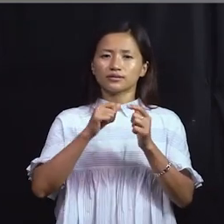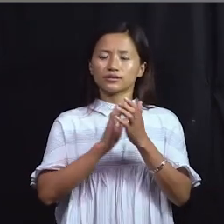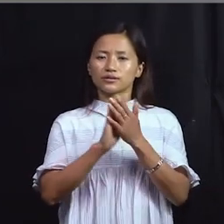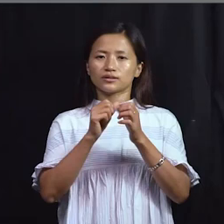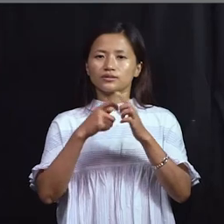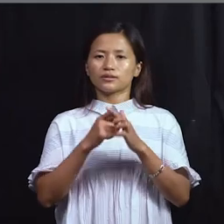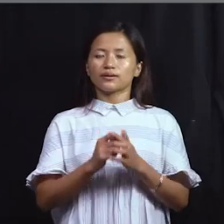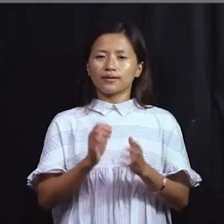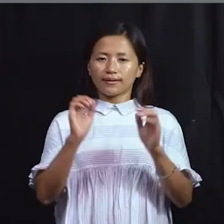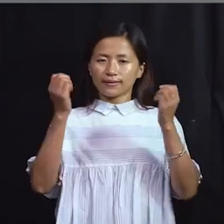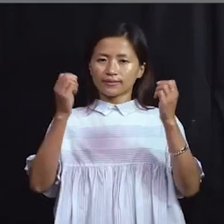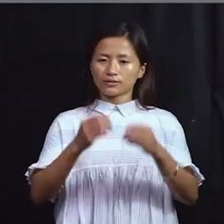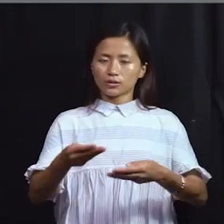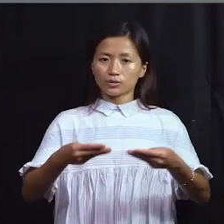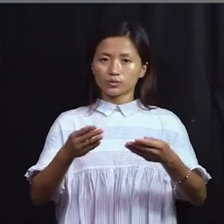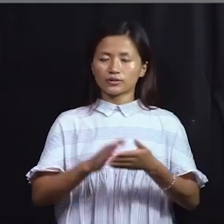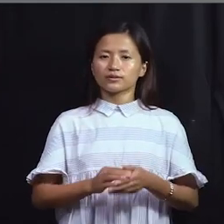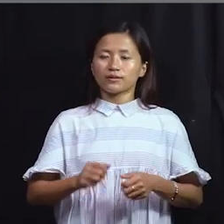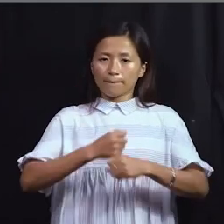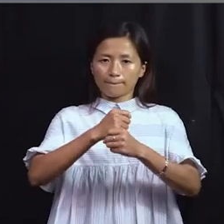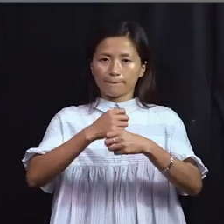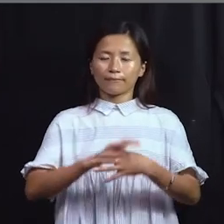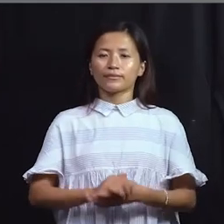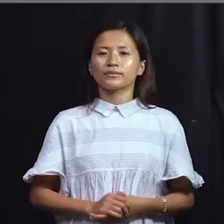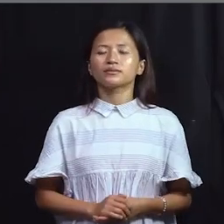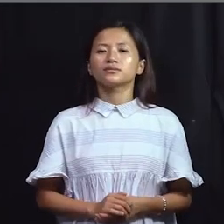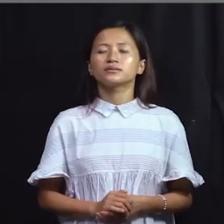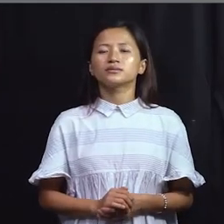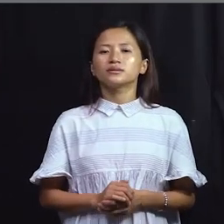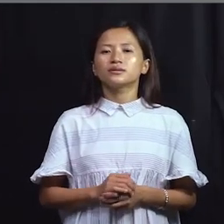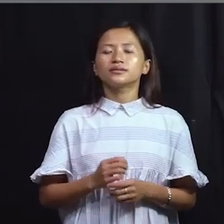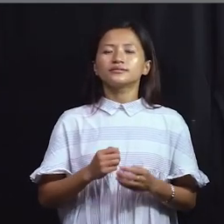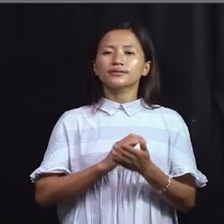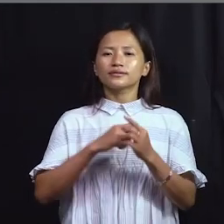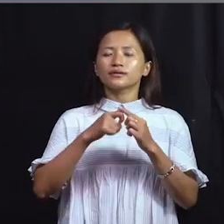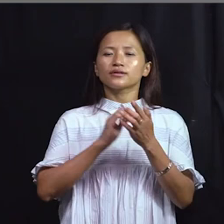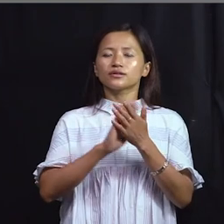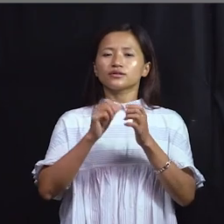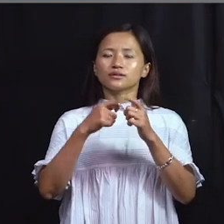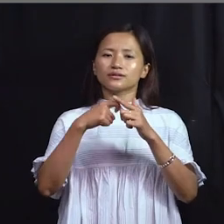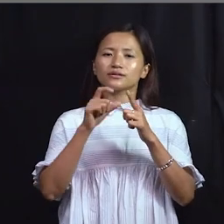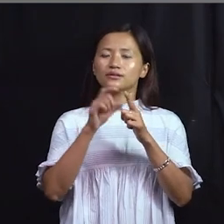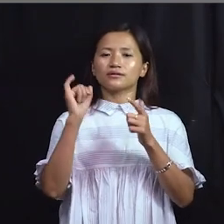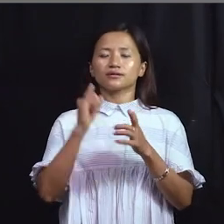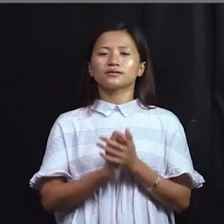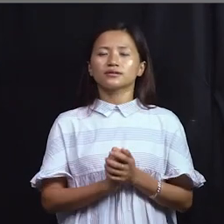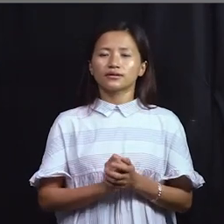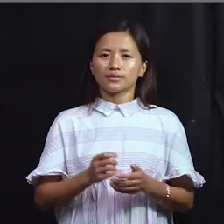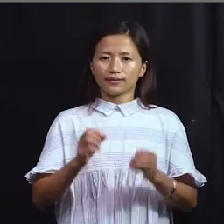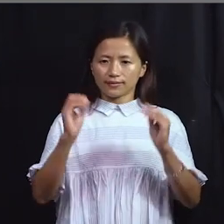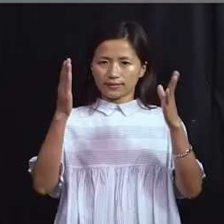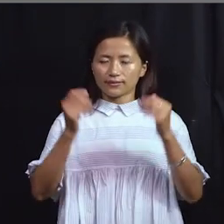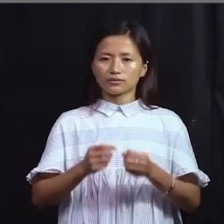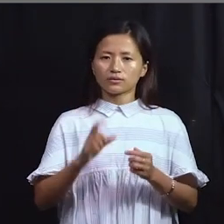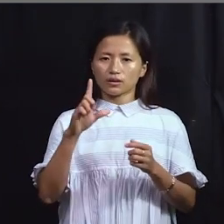and handloom industries? I'm sure you must have heard or not. Handloom and khadi is very popular in India. So that is one example given in your